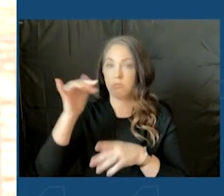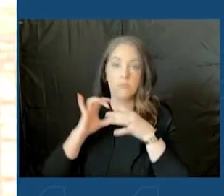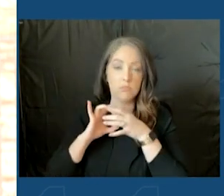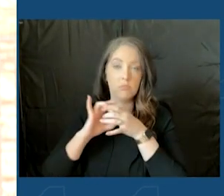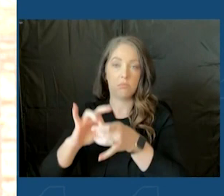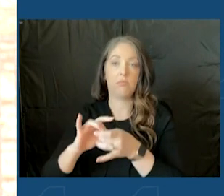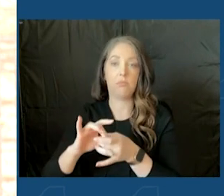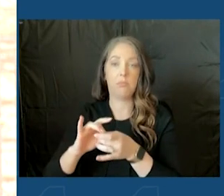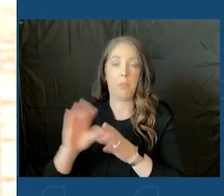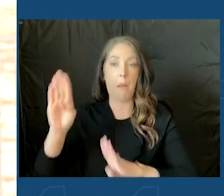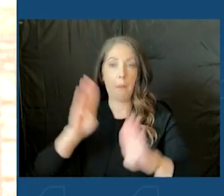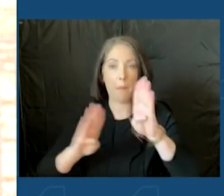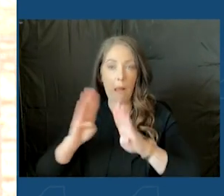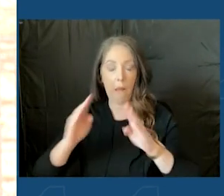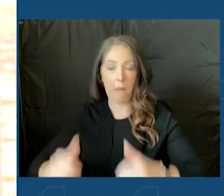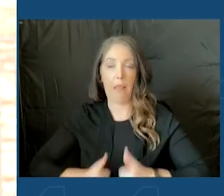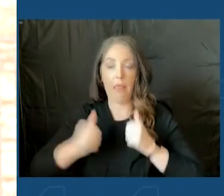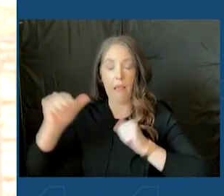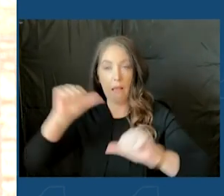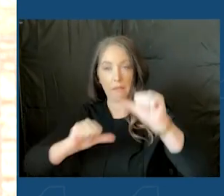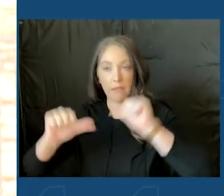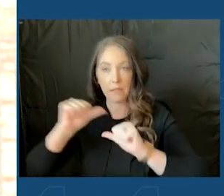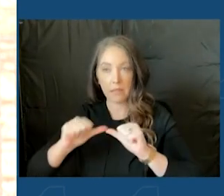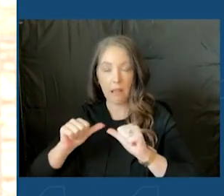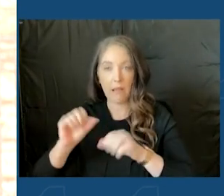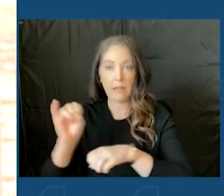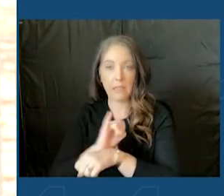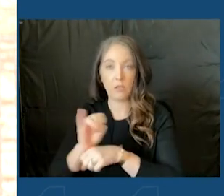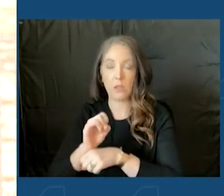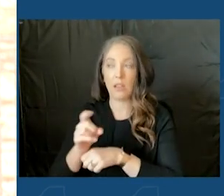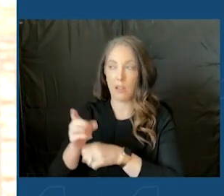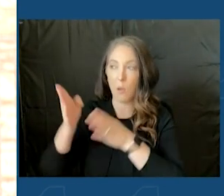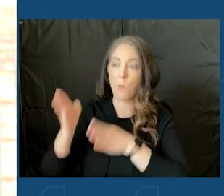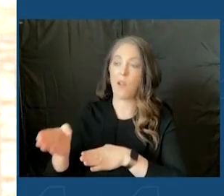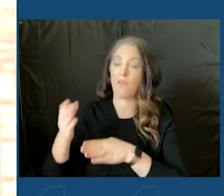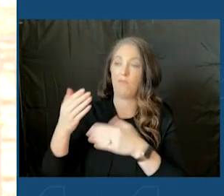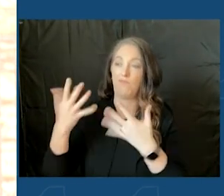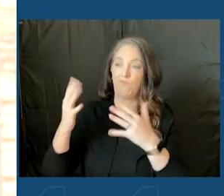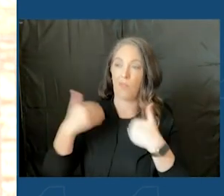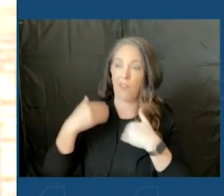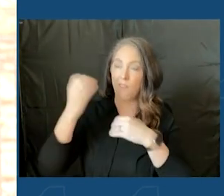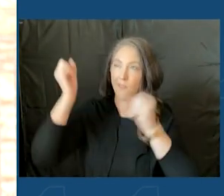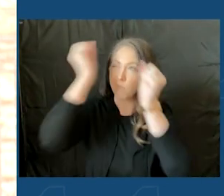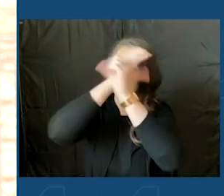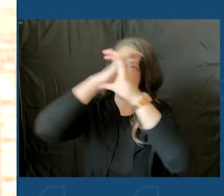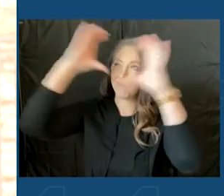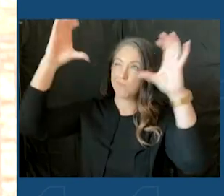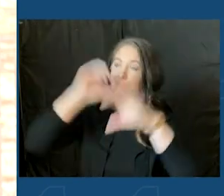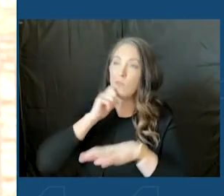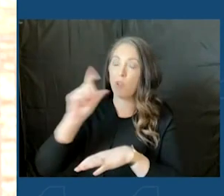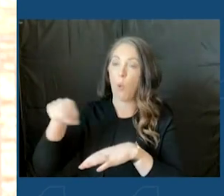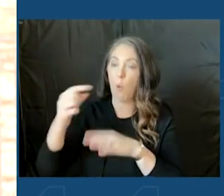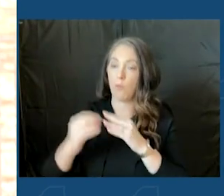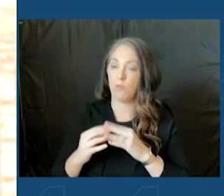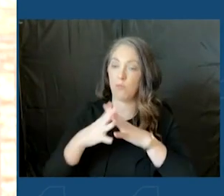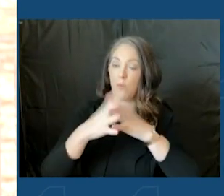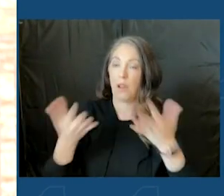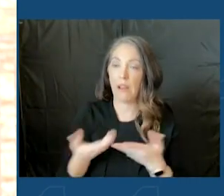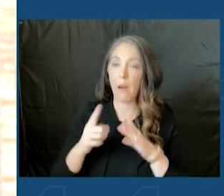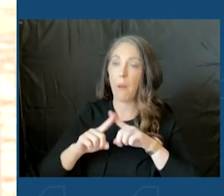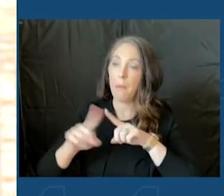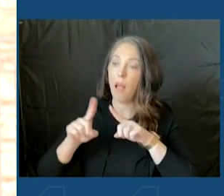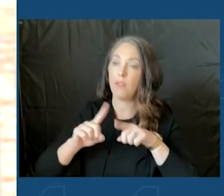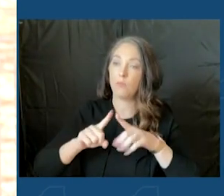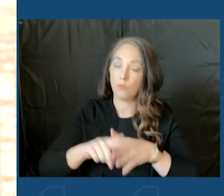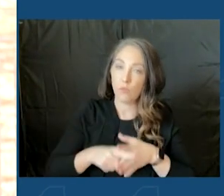sciences industry in the state of New York, a young person who's just had a vision, an idea, but also not just born here, but you came through your infancy and your